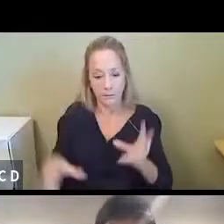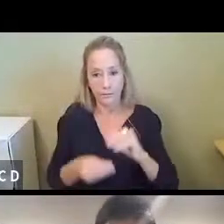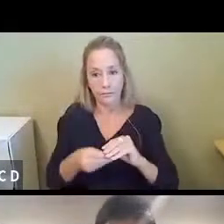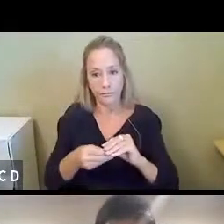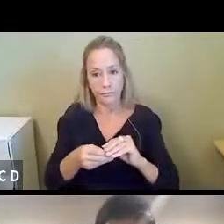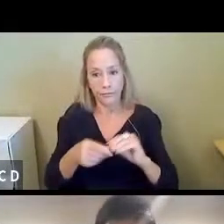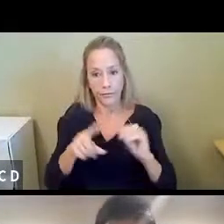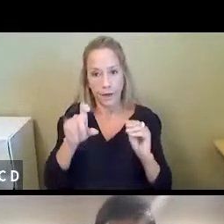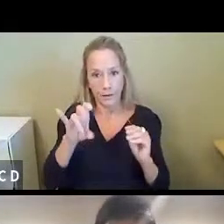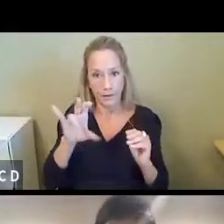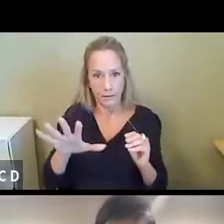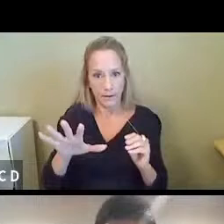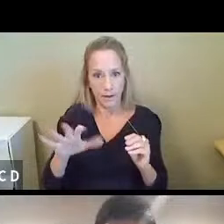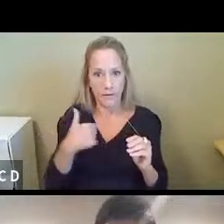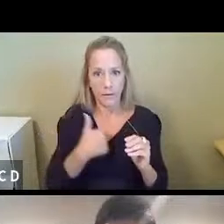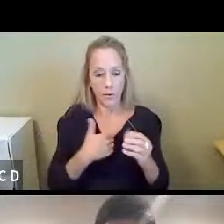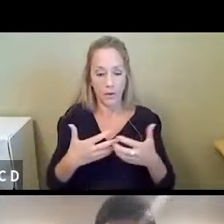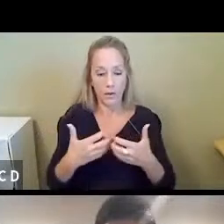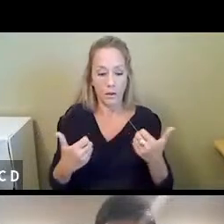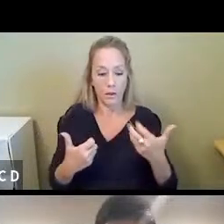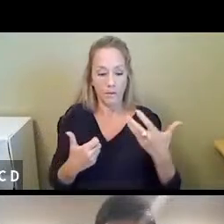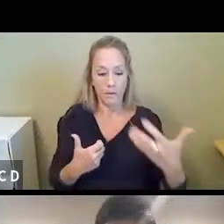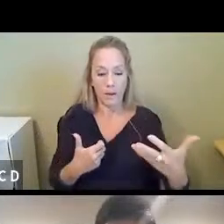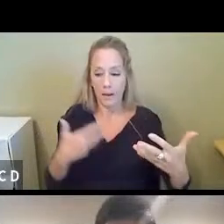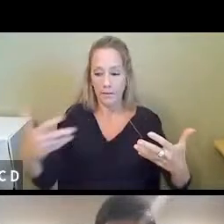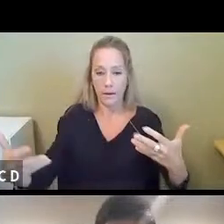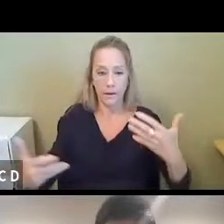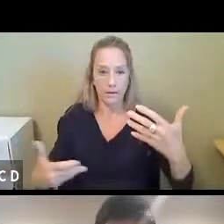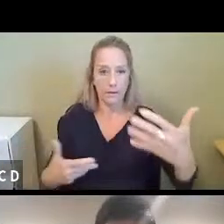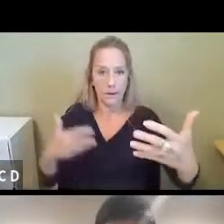COVID virus in groups of 5. So that's the pooled saliva.